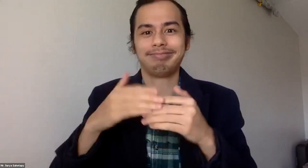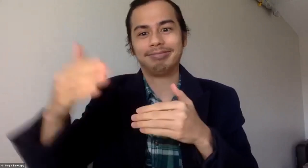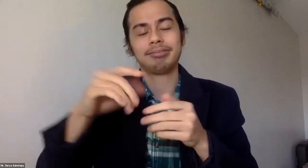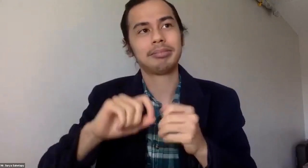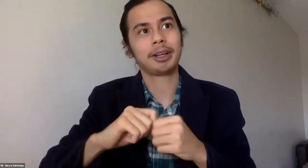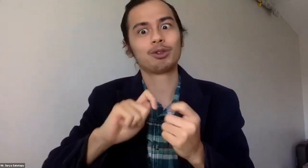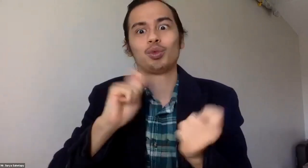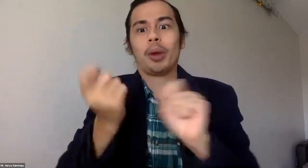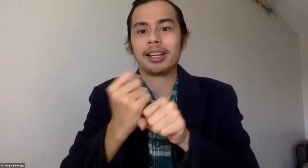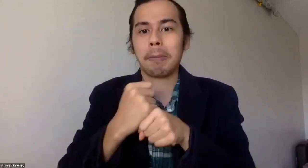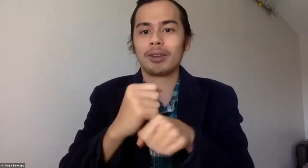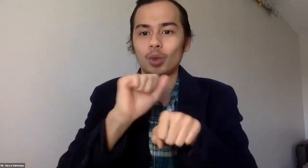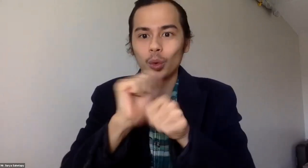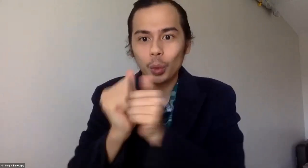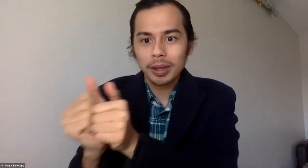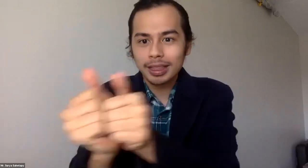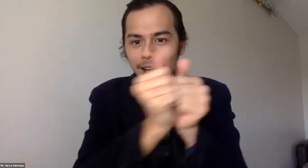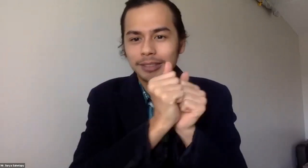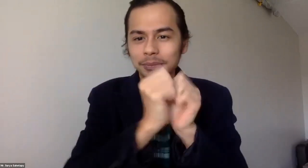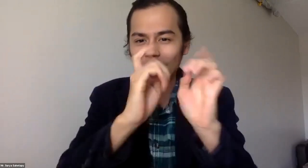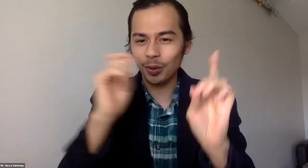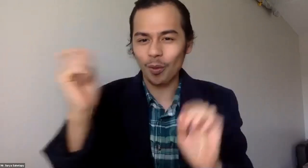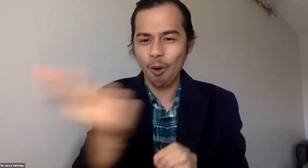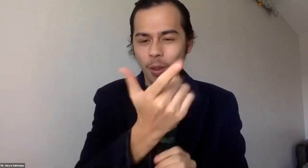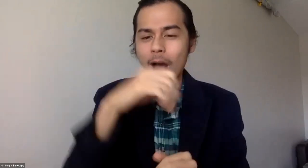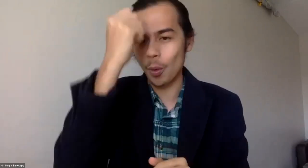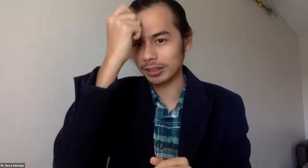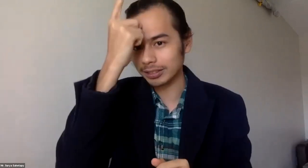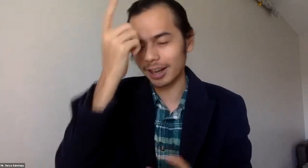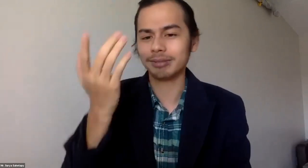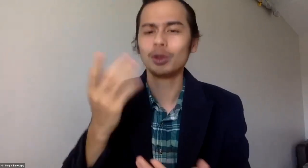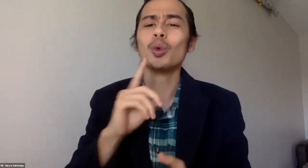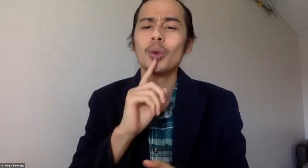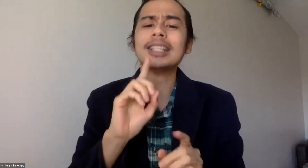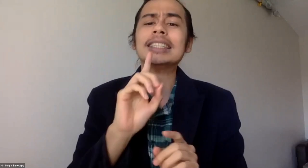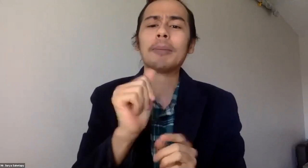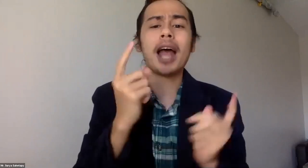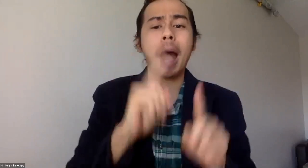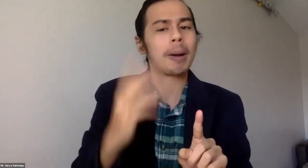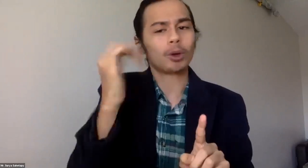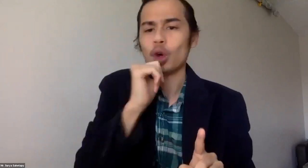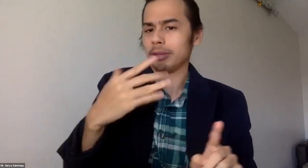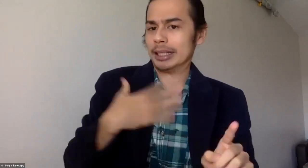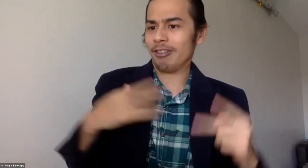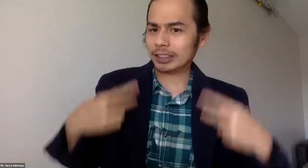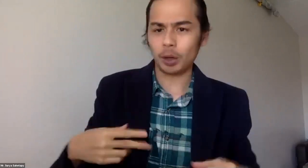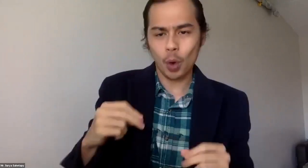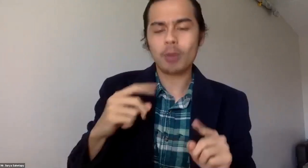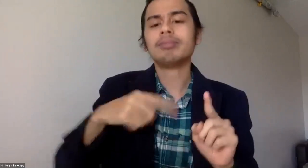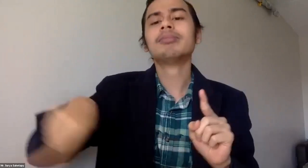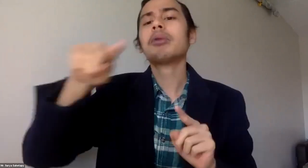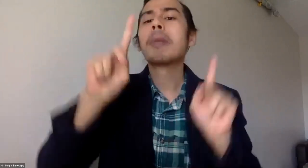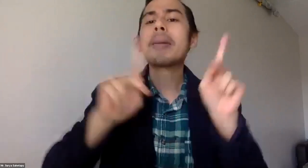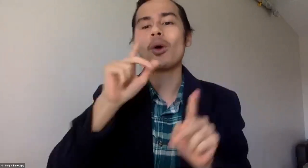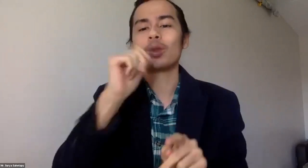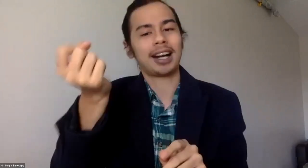people. So I'm hopeful, as we've already heard, that some of the changes that we can devise